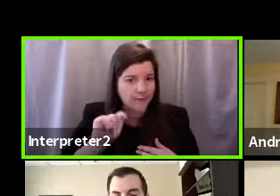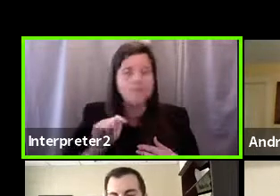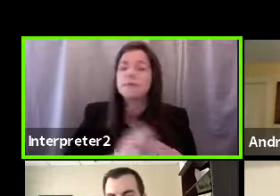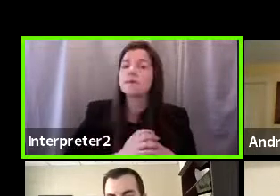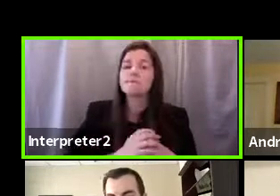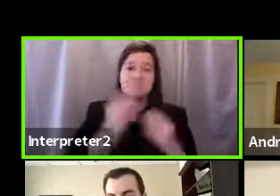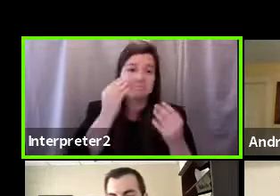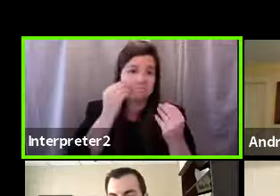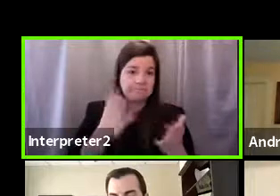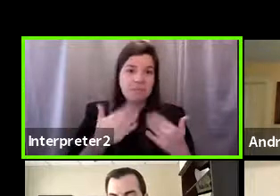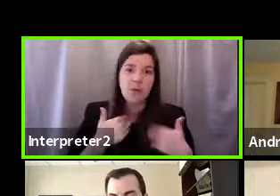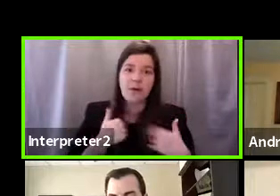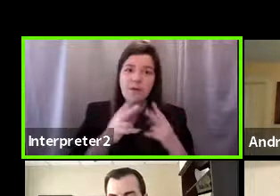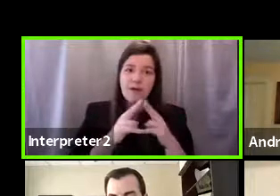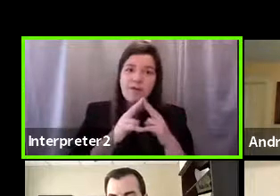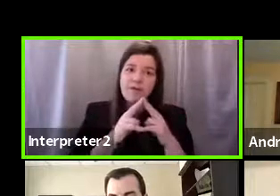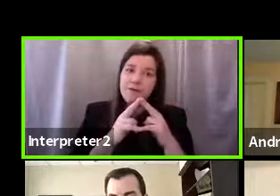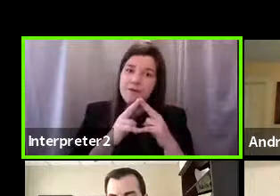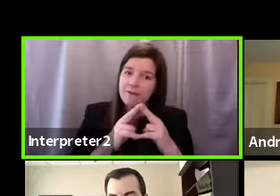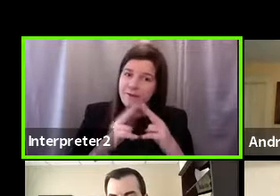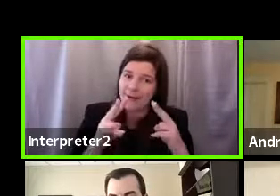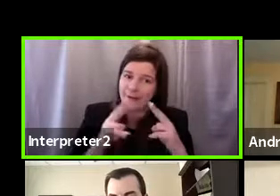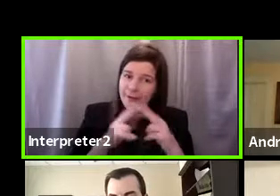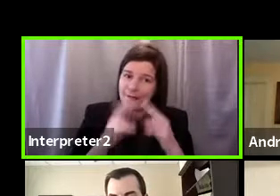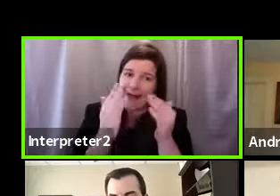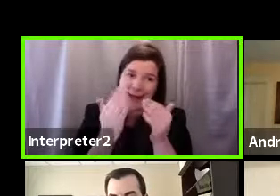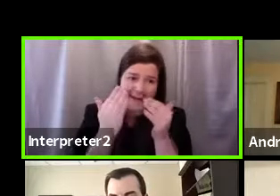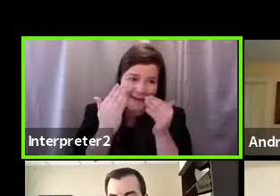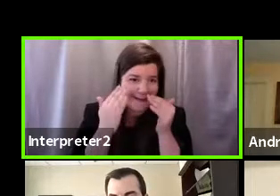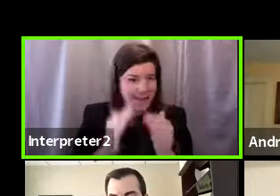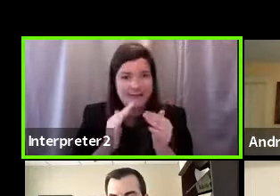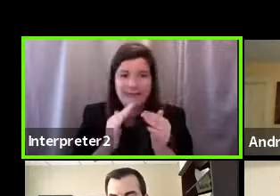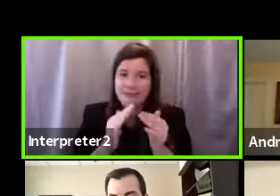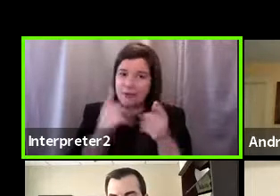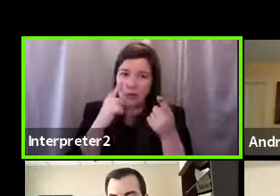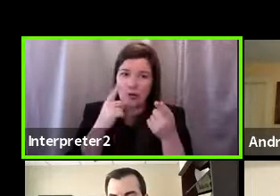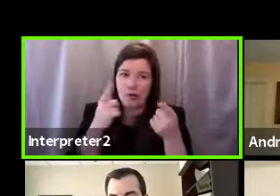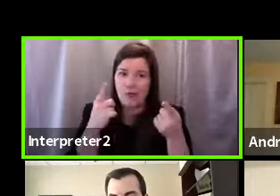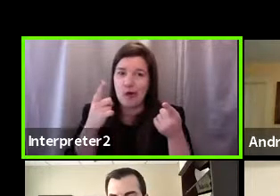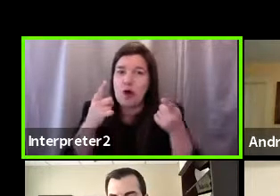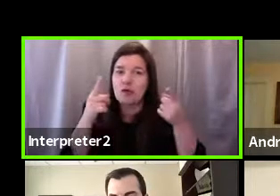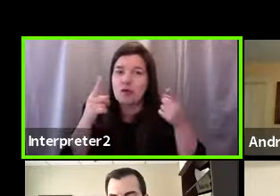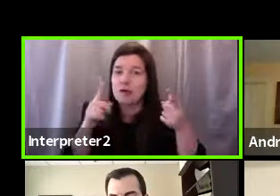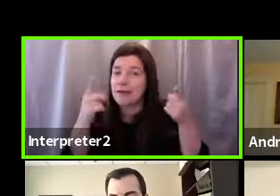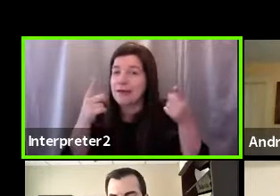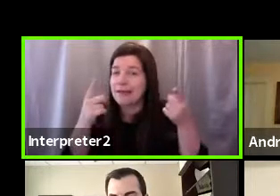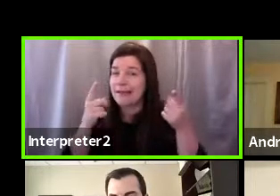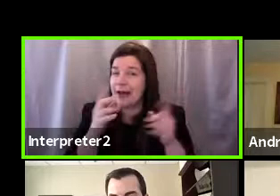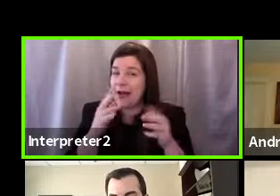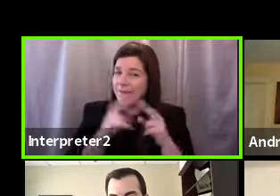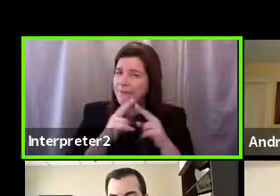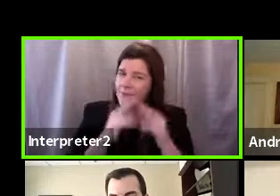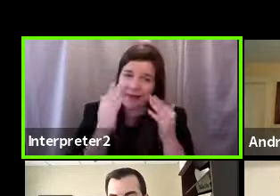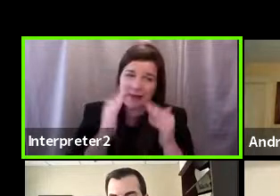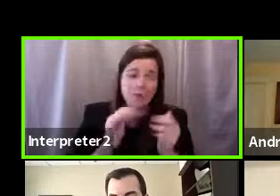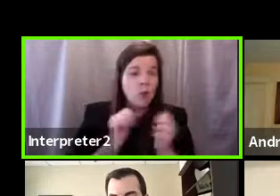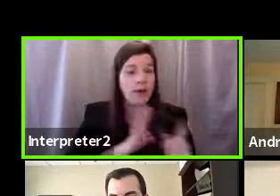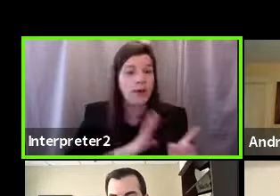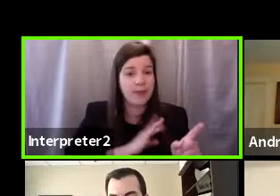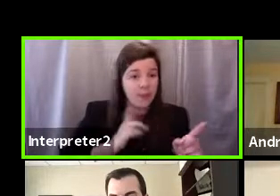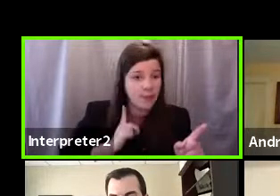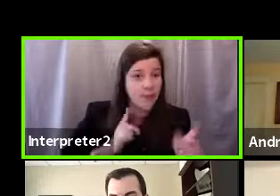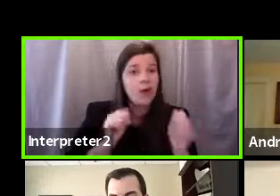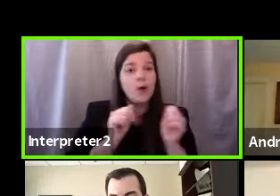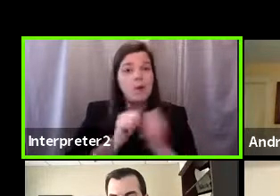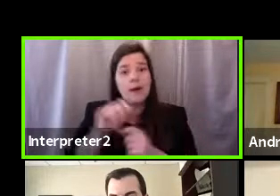limited, very limited agreement that we pounded out with the boards and with the AG's office as